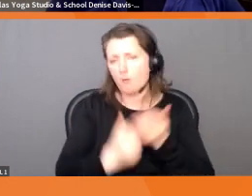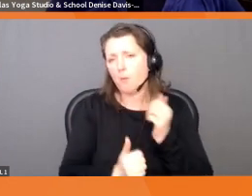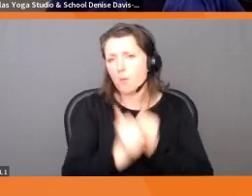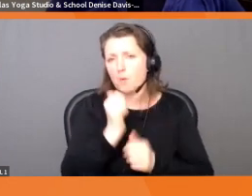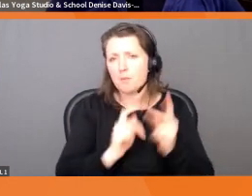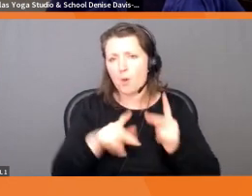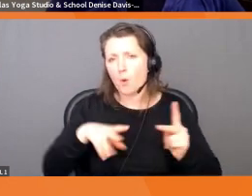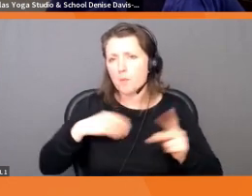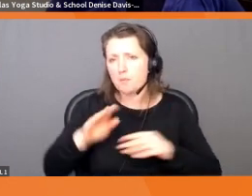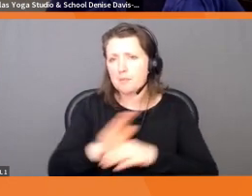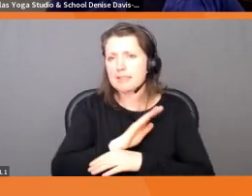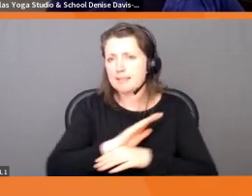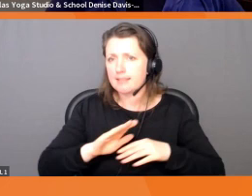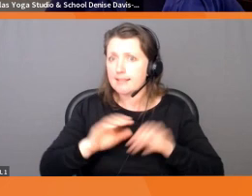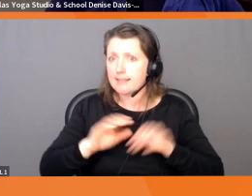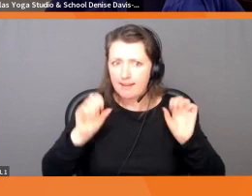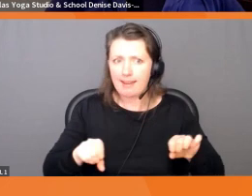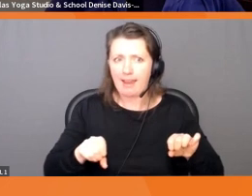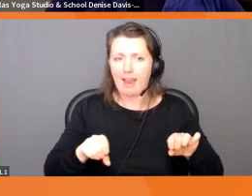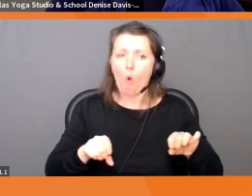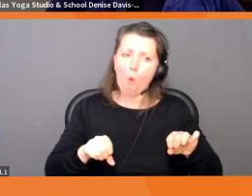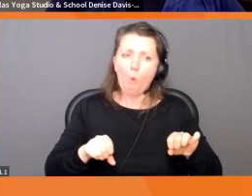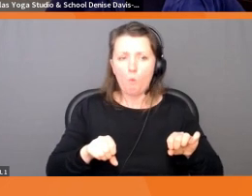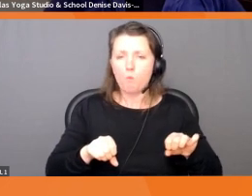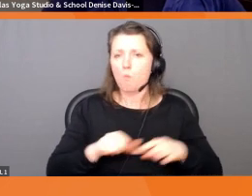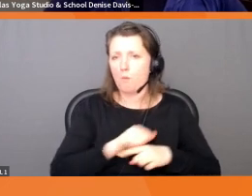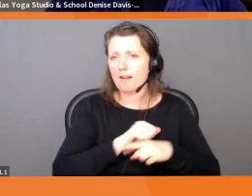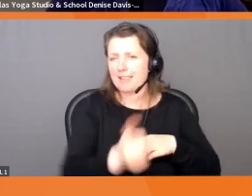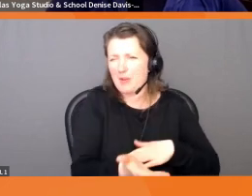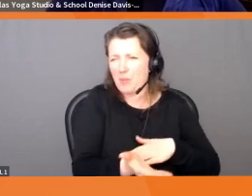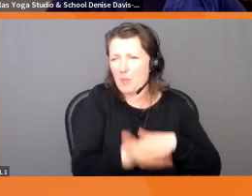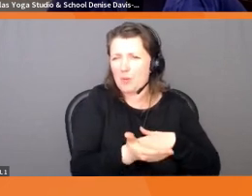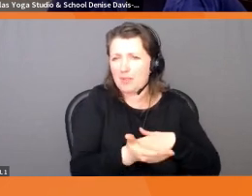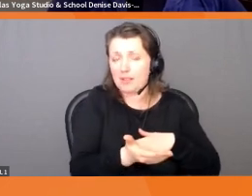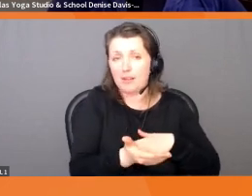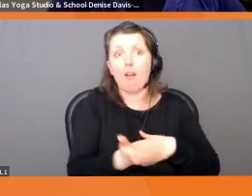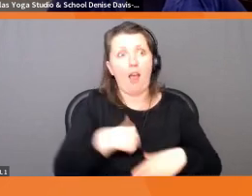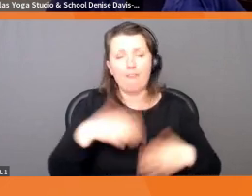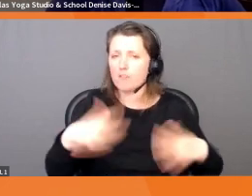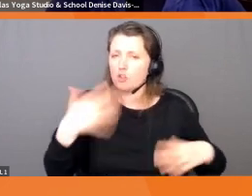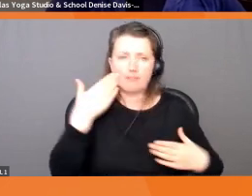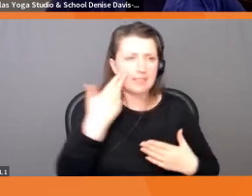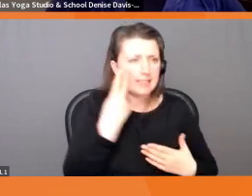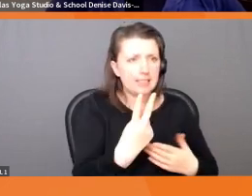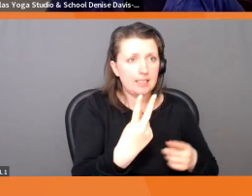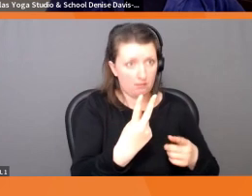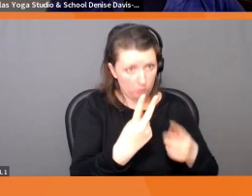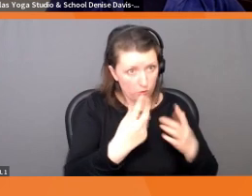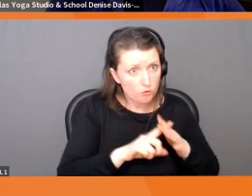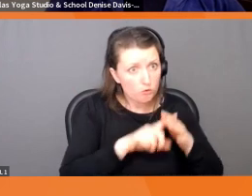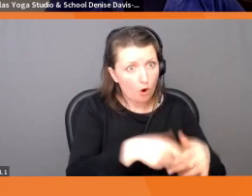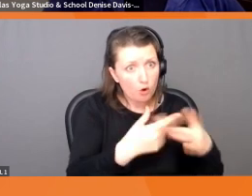to and have worked with, it's the early morning practice that is the game changer. And it may